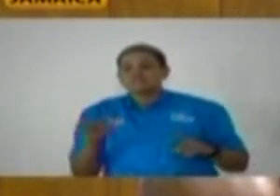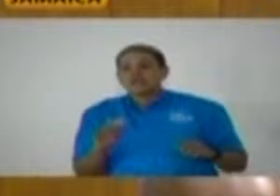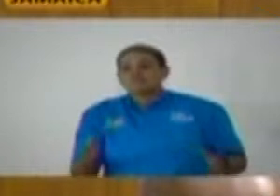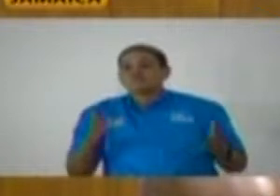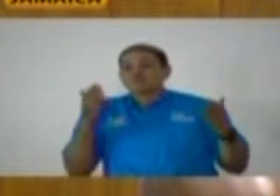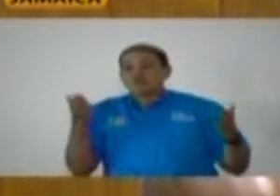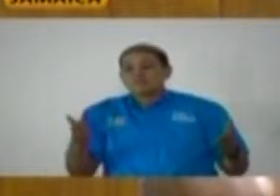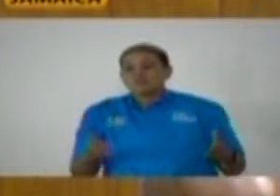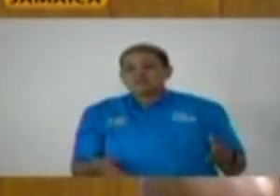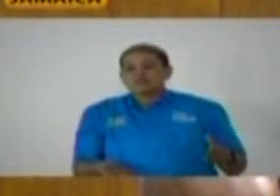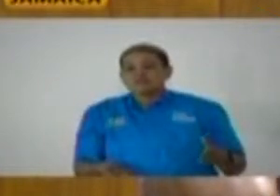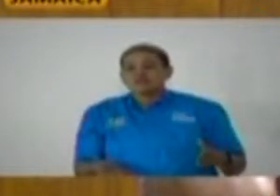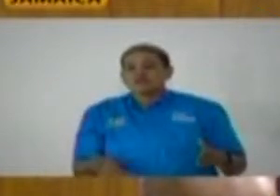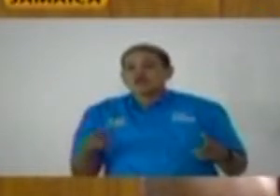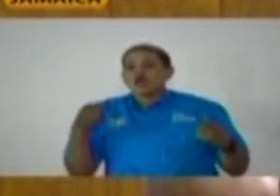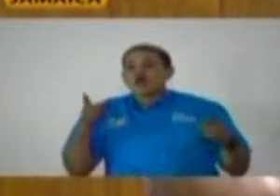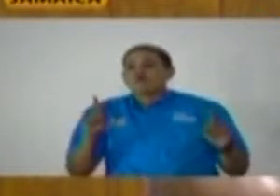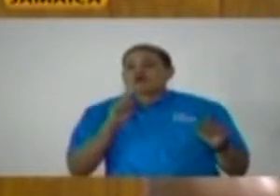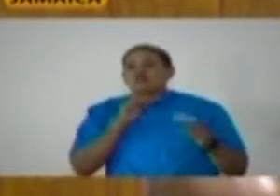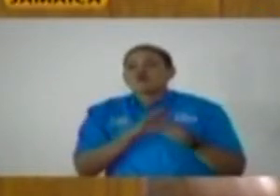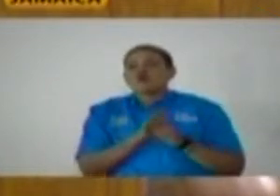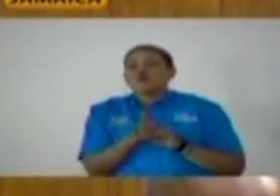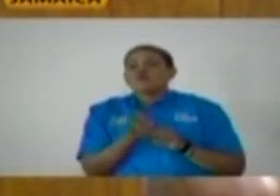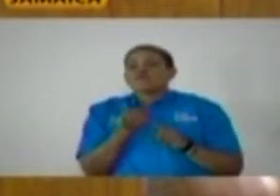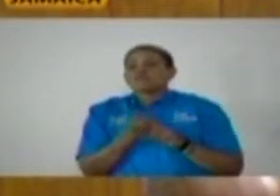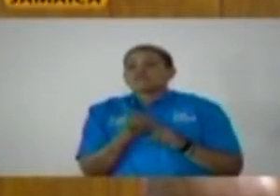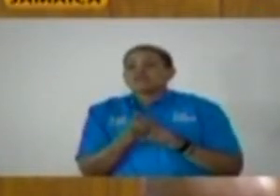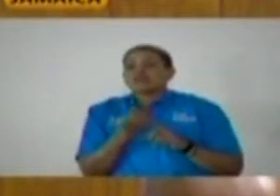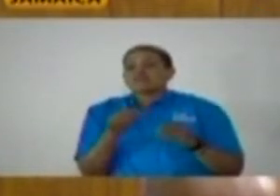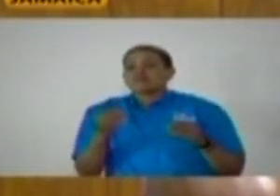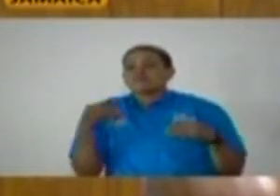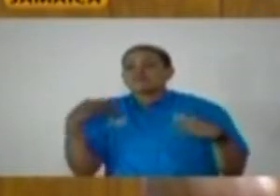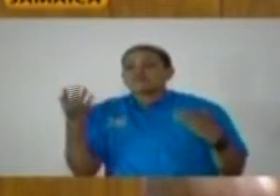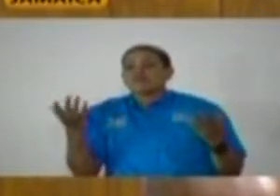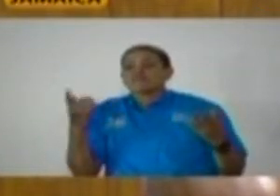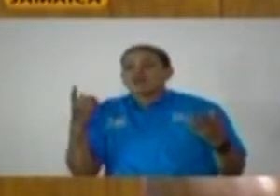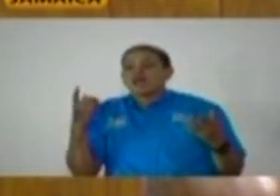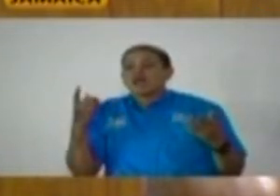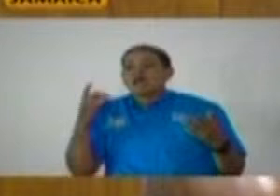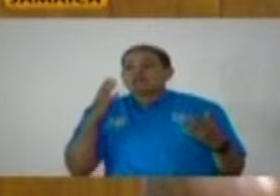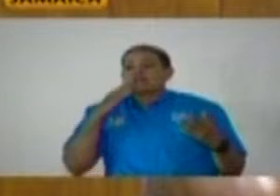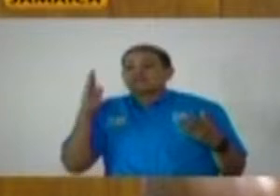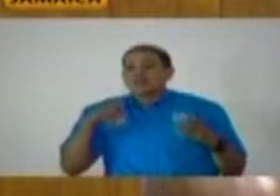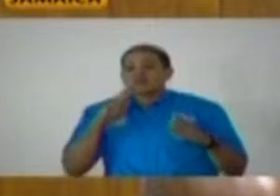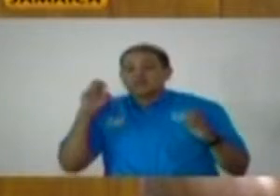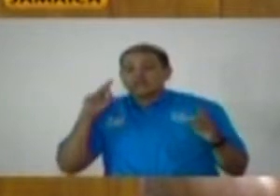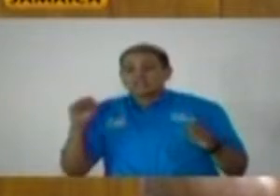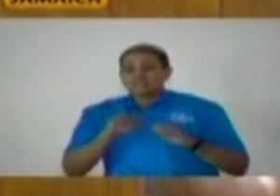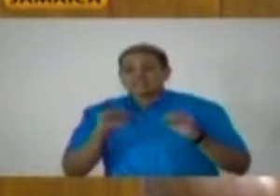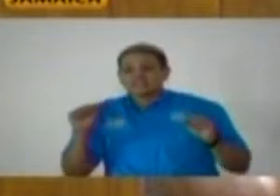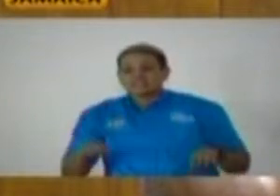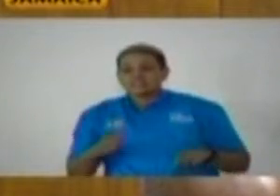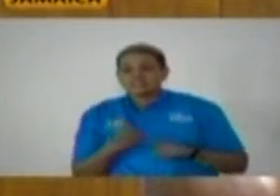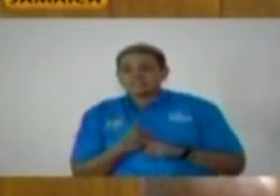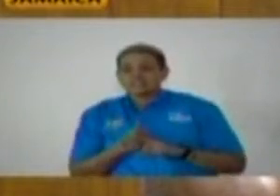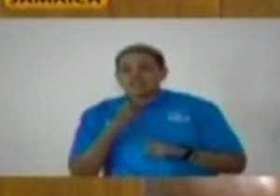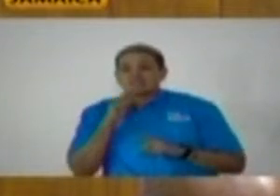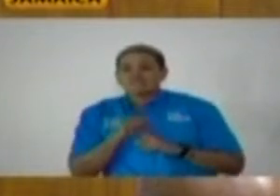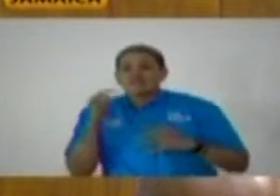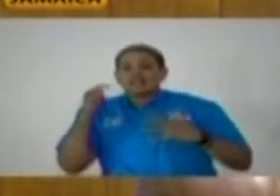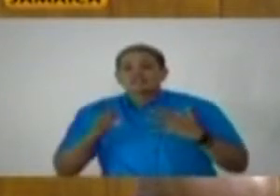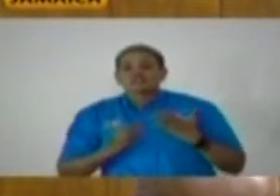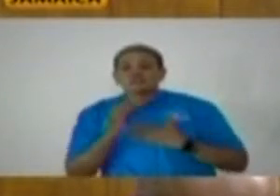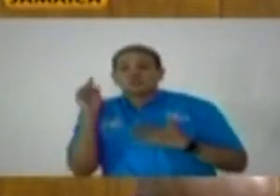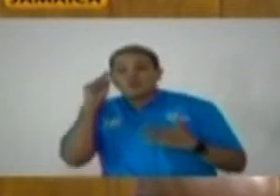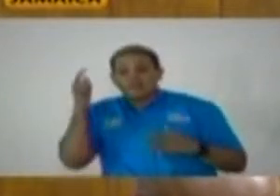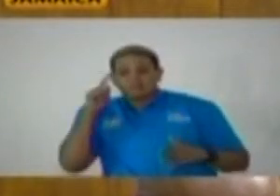recommendations. And while COVID delivered a major blow to our education system, and there were initiatives by the government